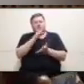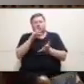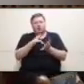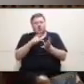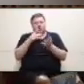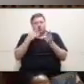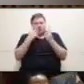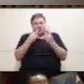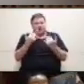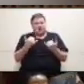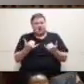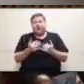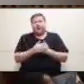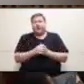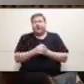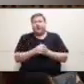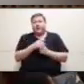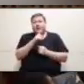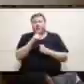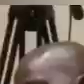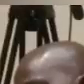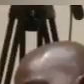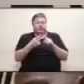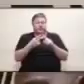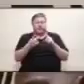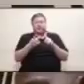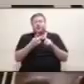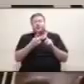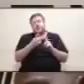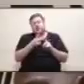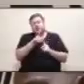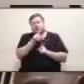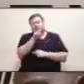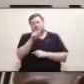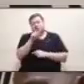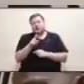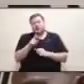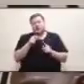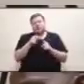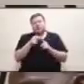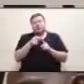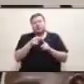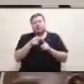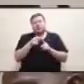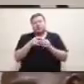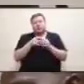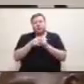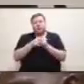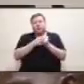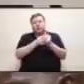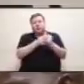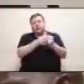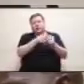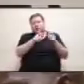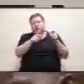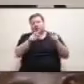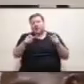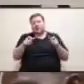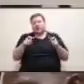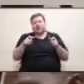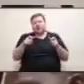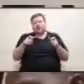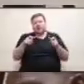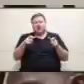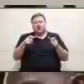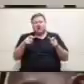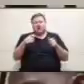us? That will be the first question. The second question to the leaders of this municipalities,